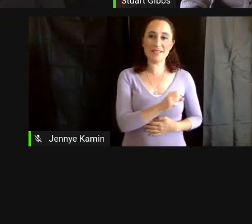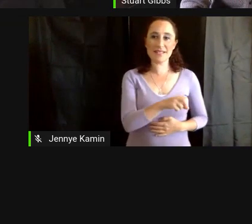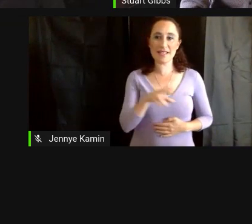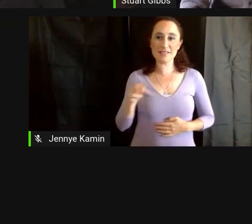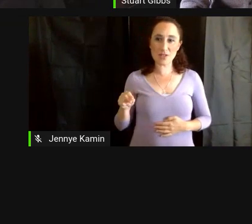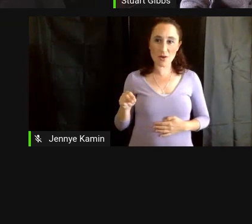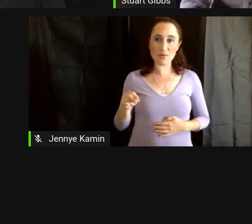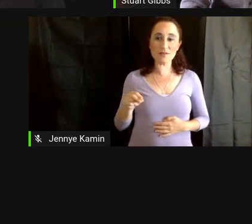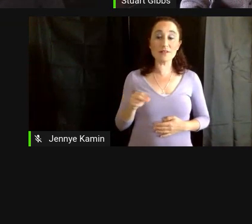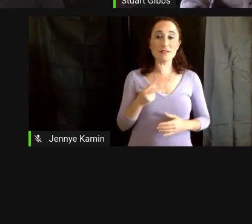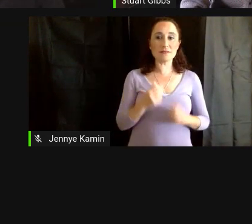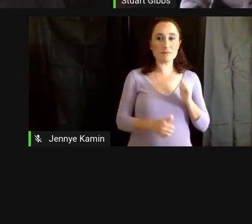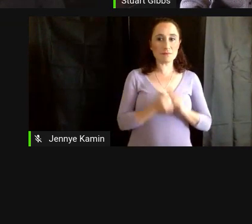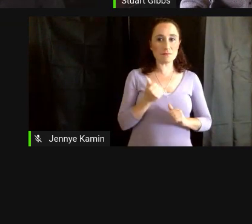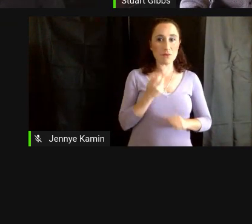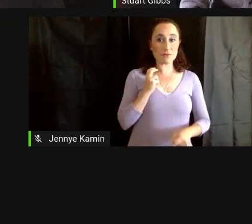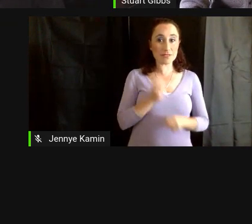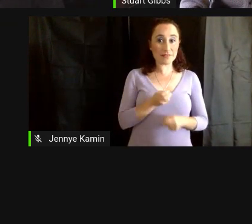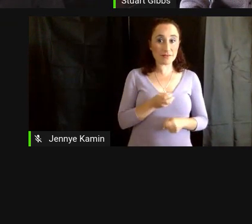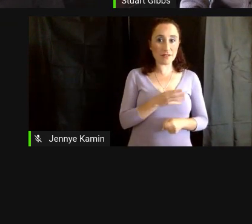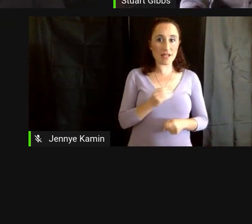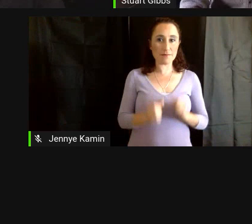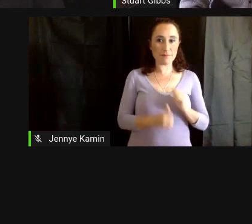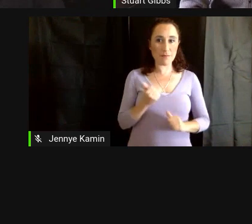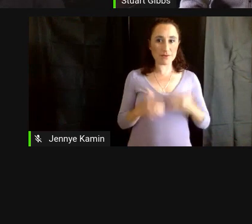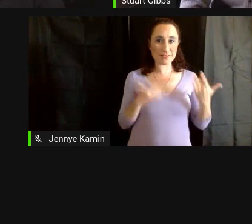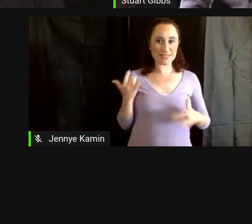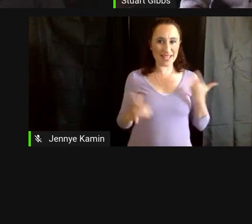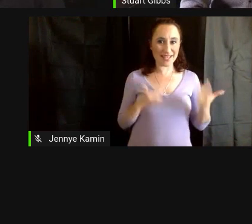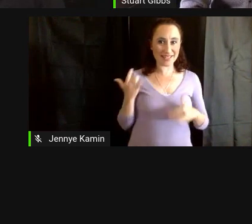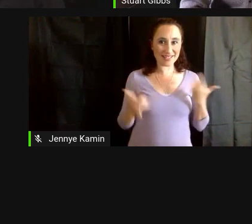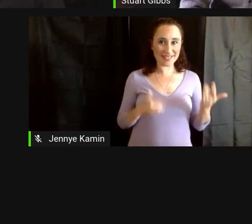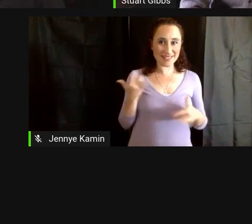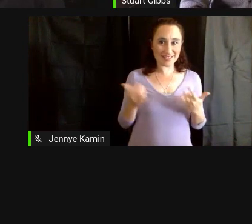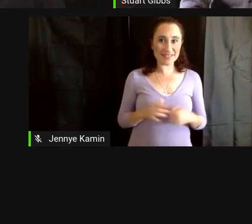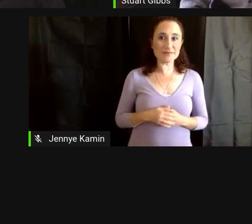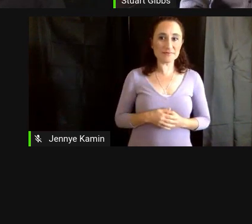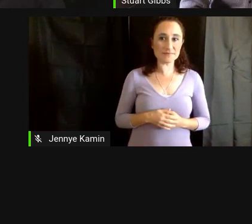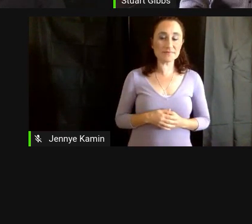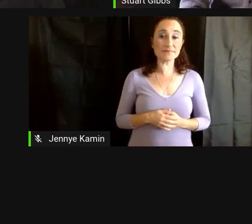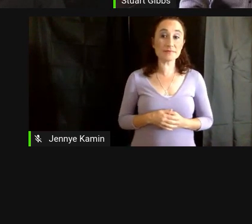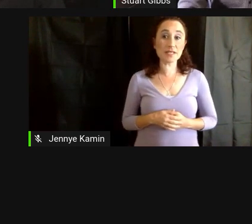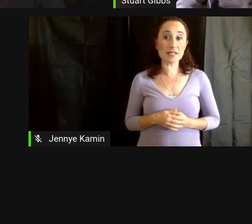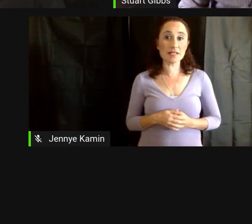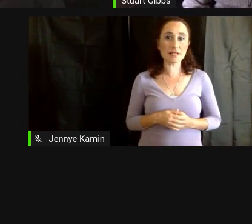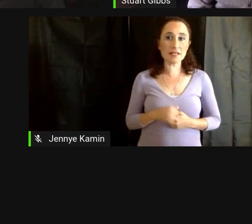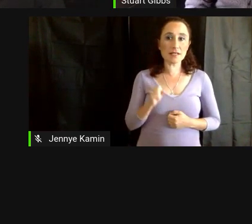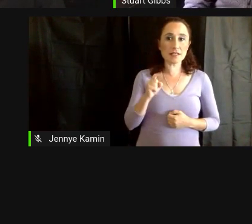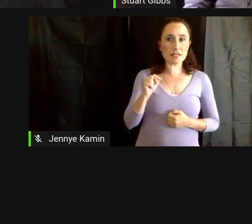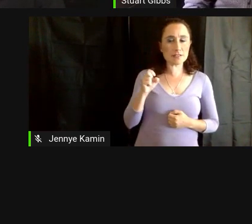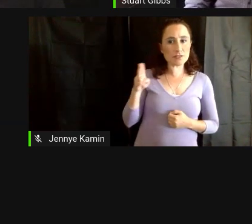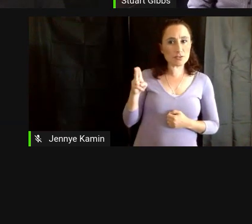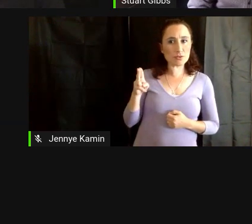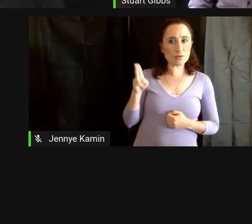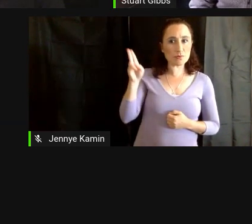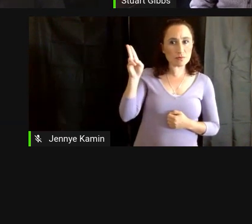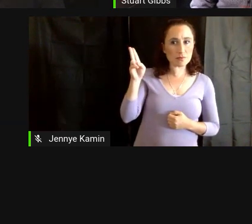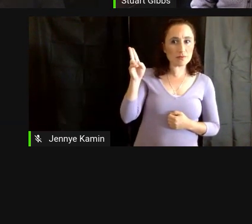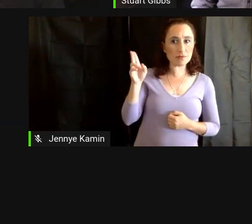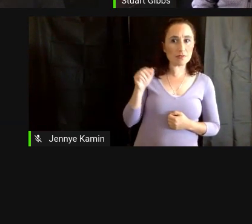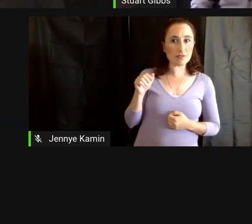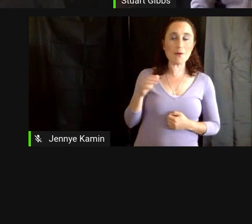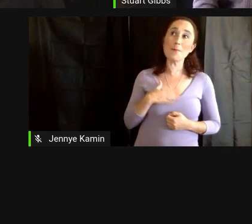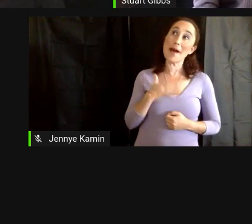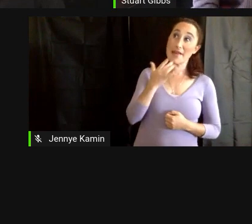difficult sometimes, but also the most exciting. So. Yeah. What, and Stu, you said yes. It's my